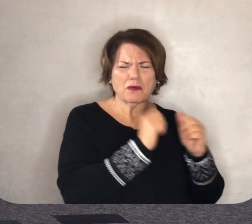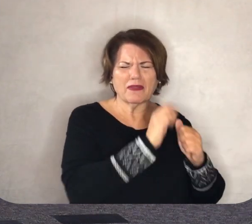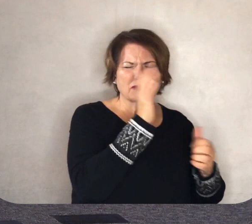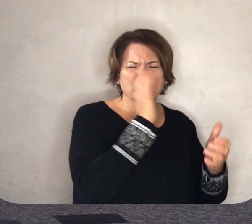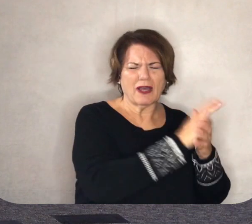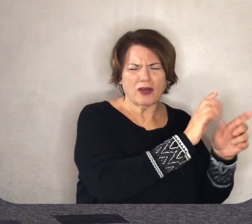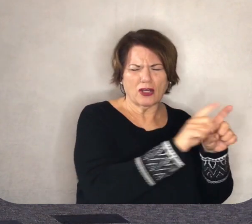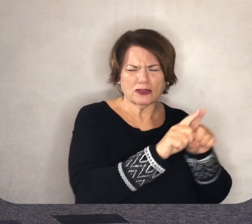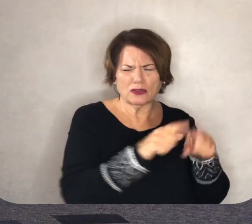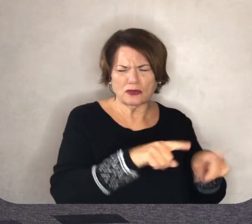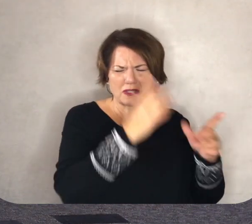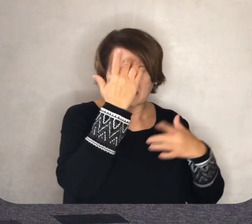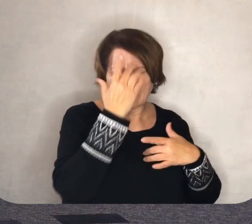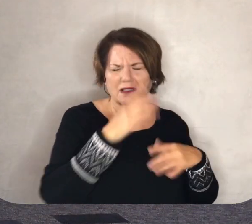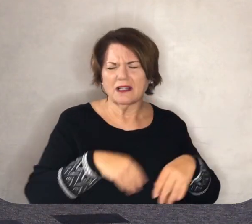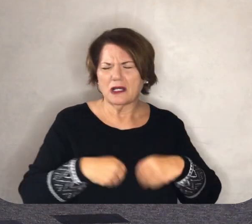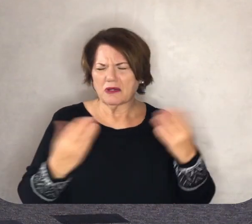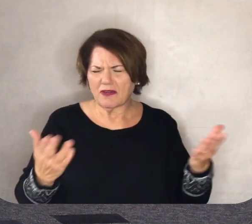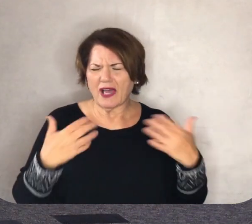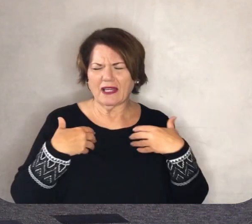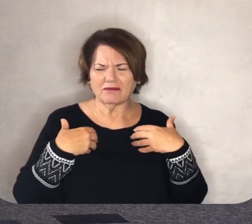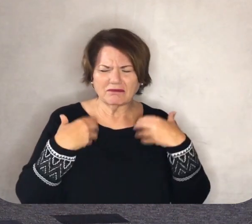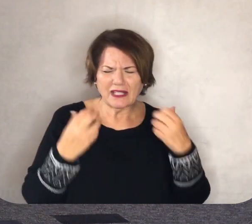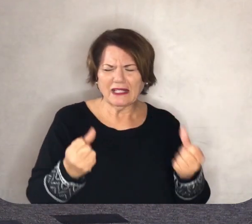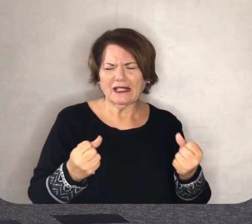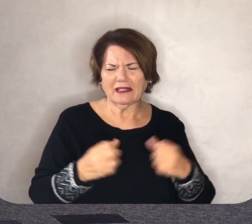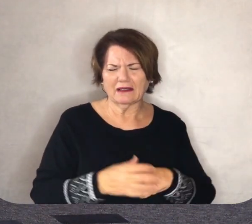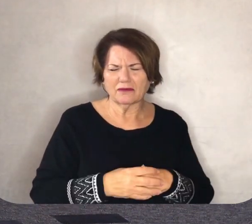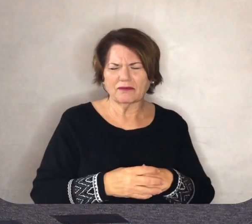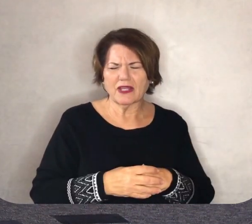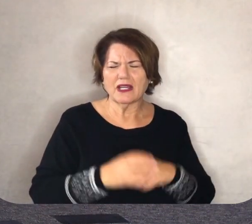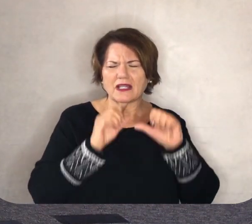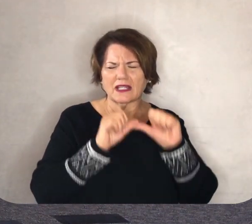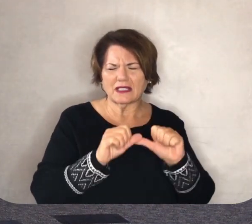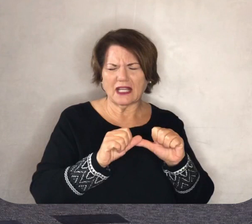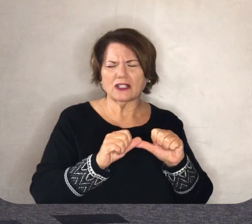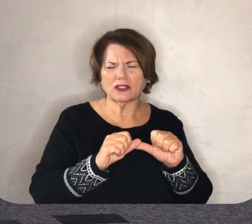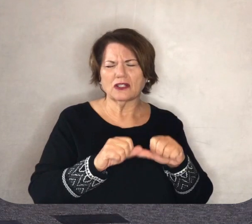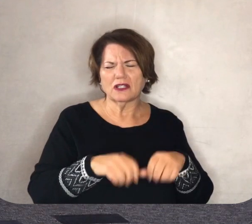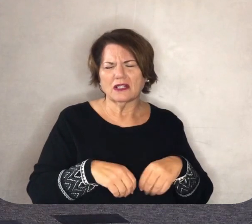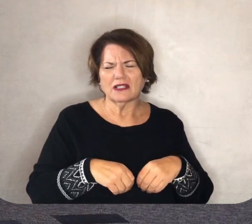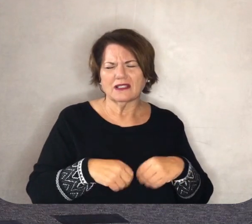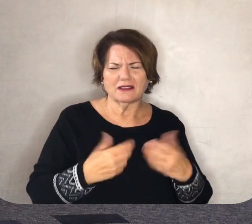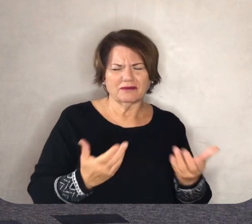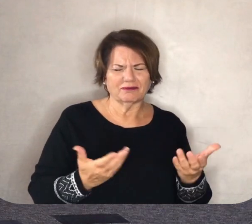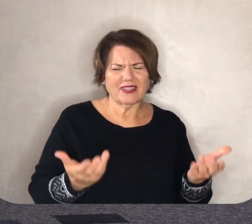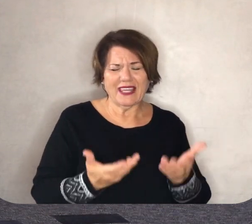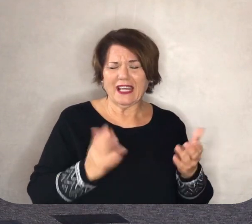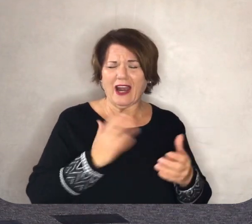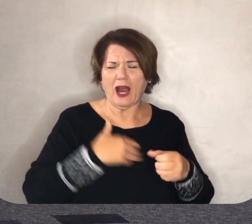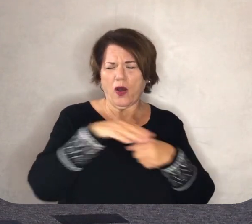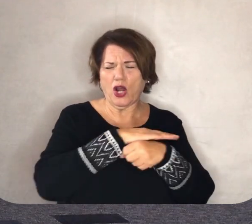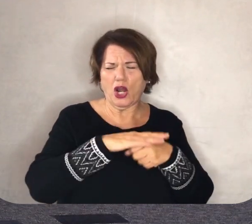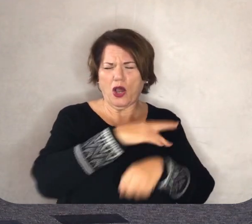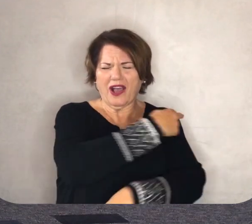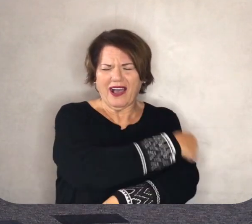pray that you would bring healing, that you would bring health, and you would continue to give our little hospital here in Los Robles or the